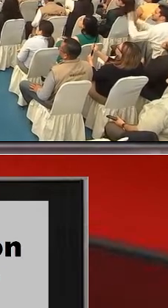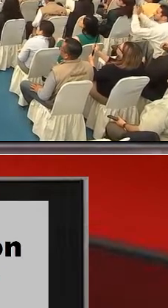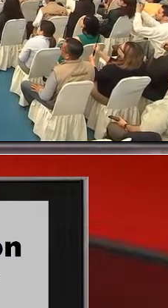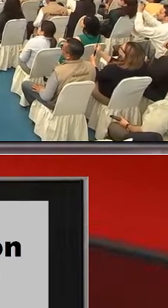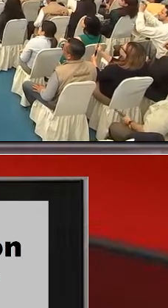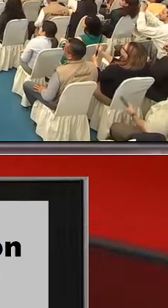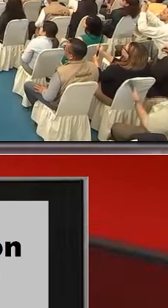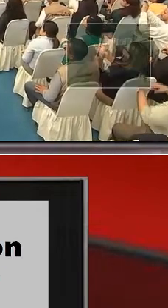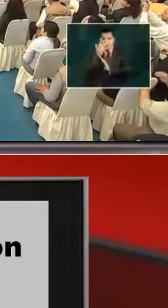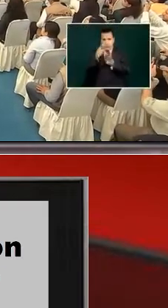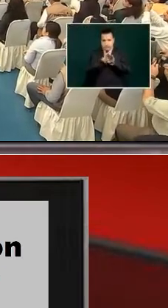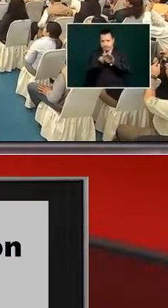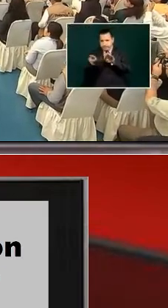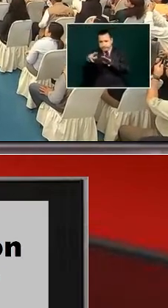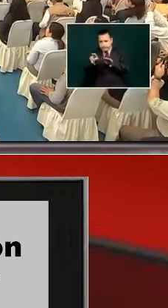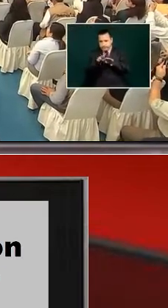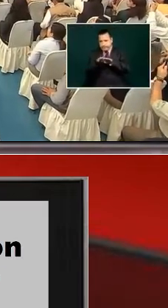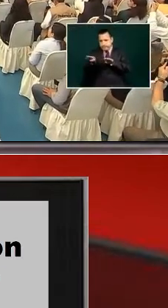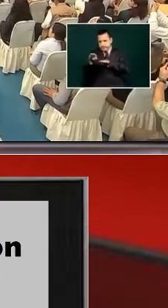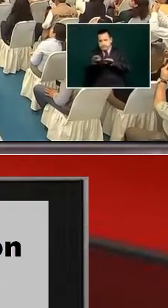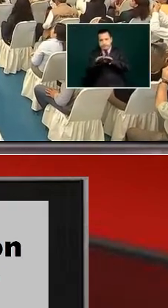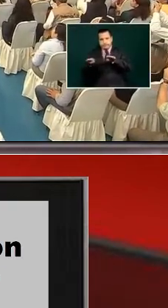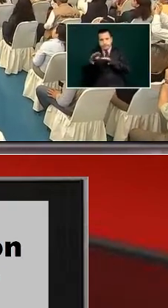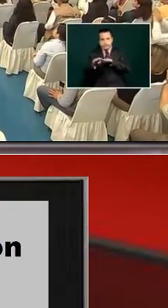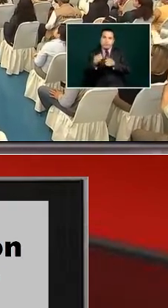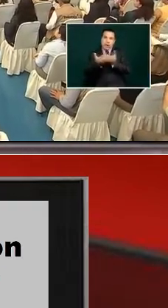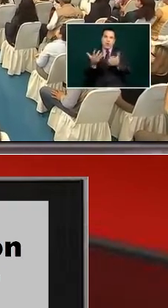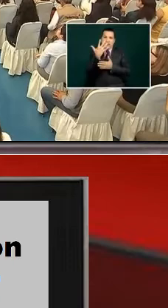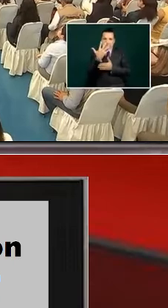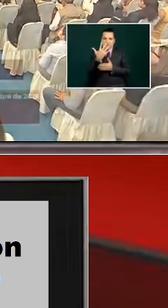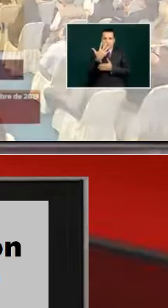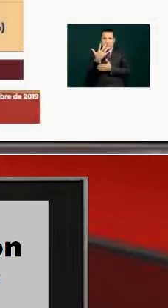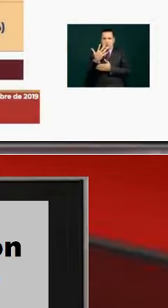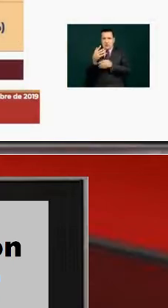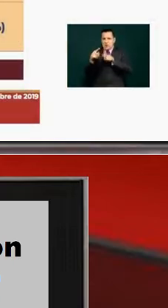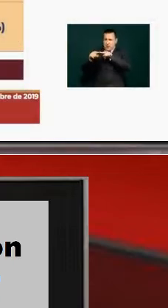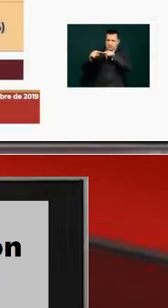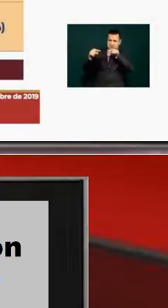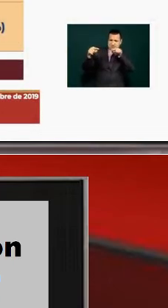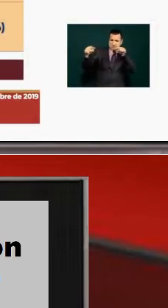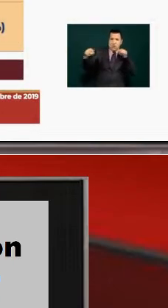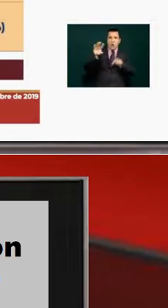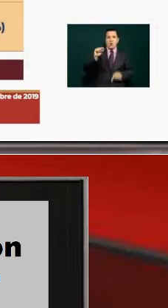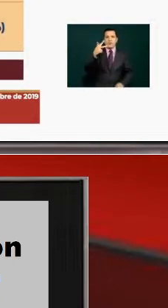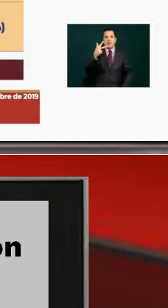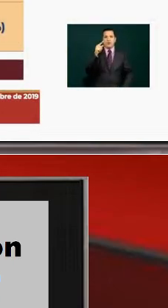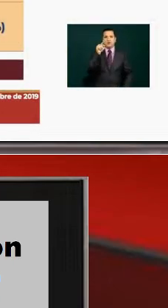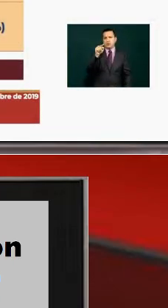we have fine deviations at this time